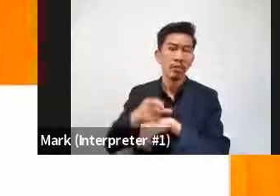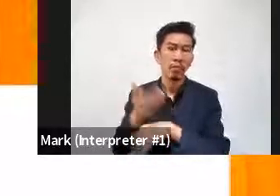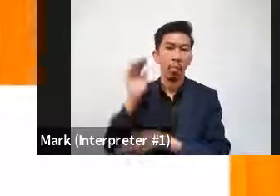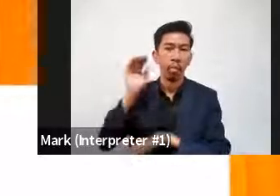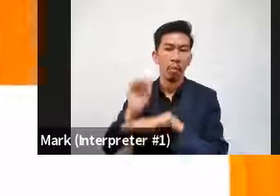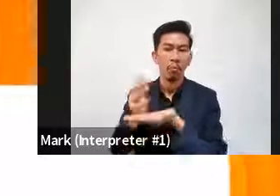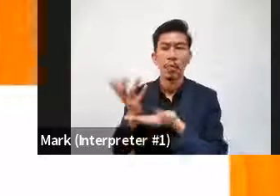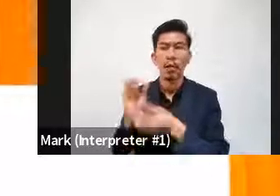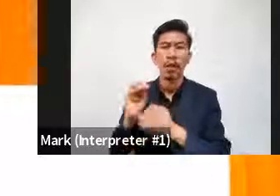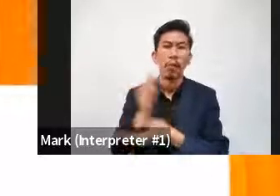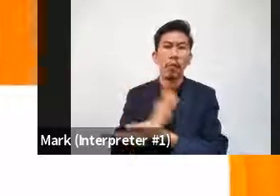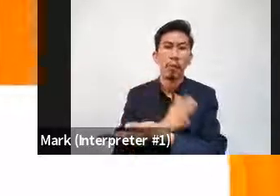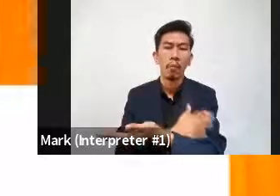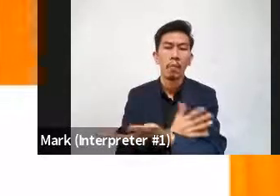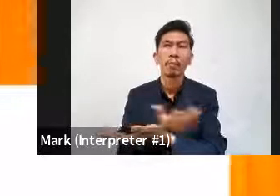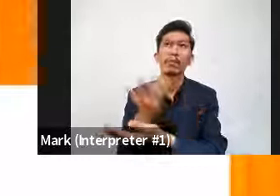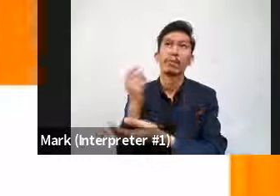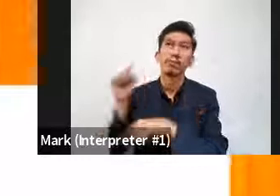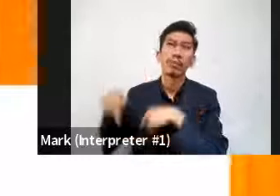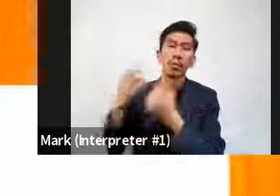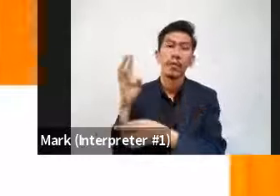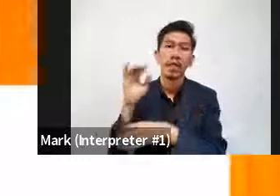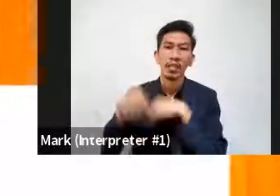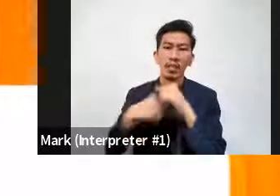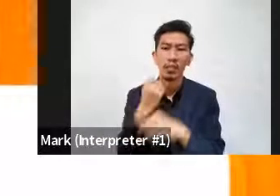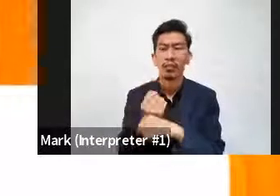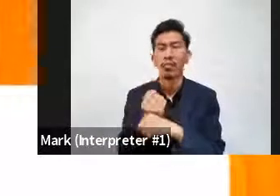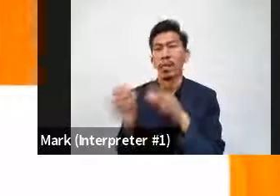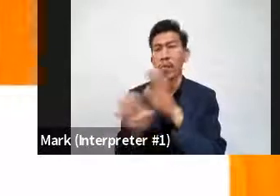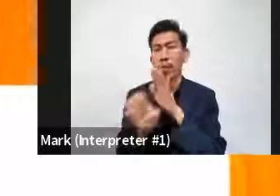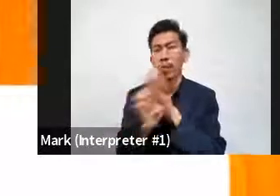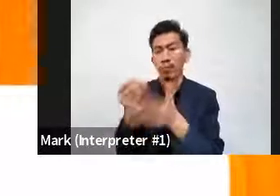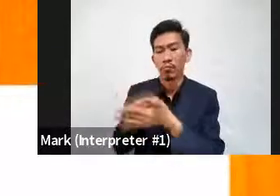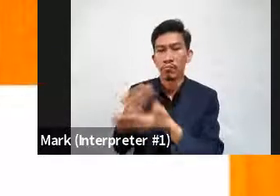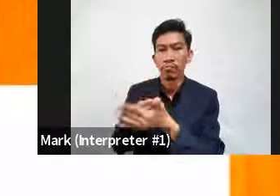last 17 years, at least in terms of catastrophic and